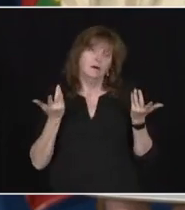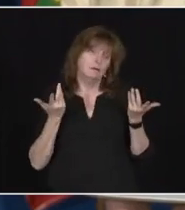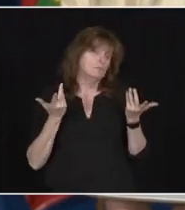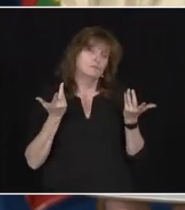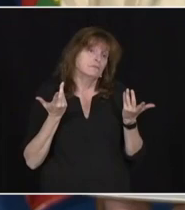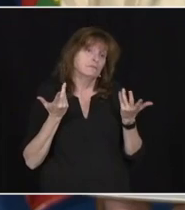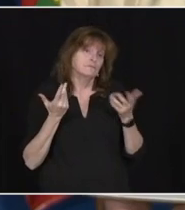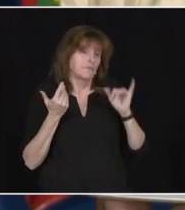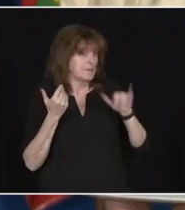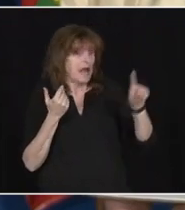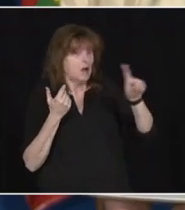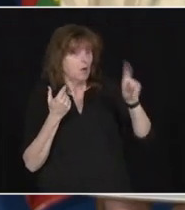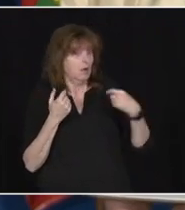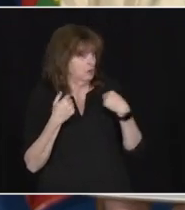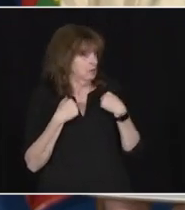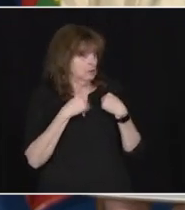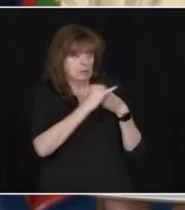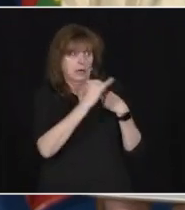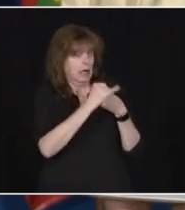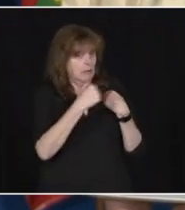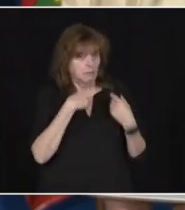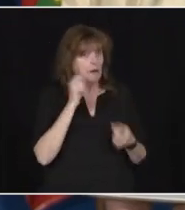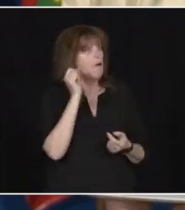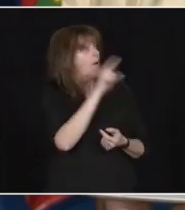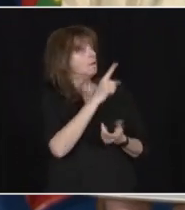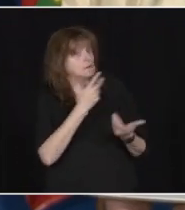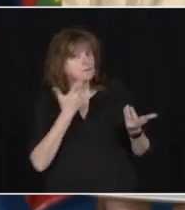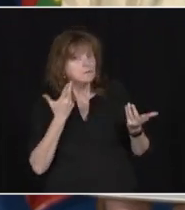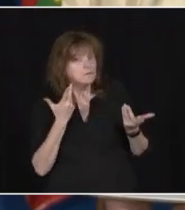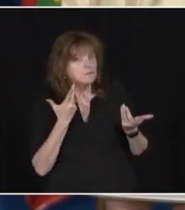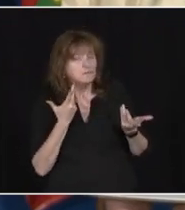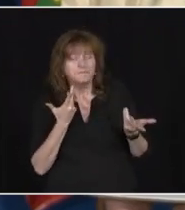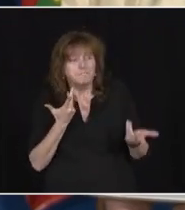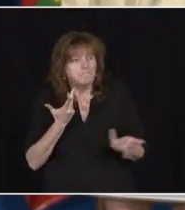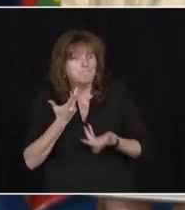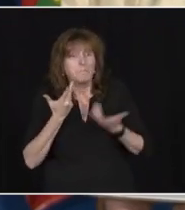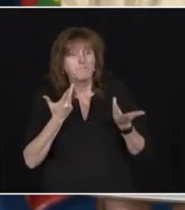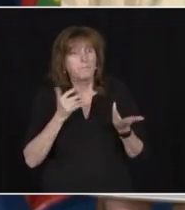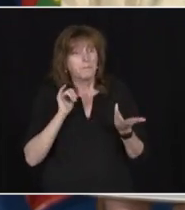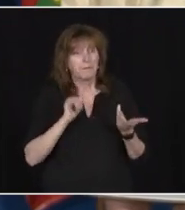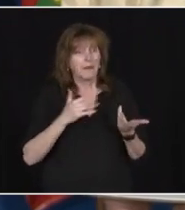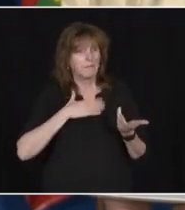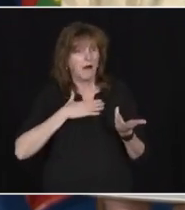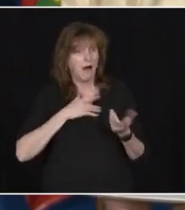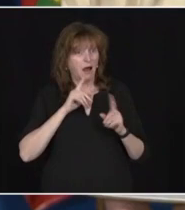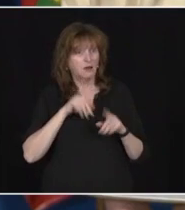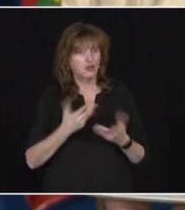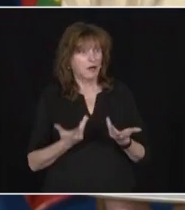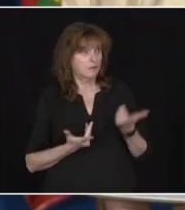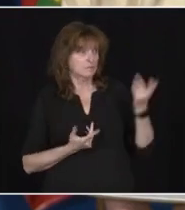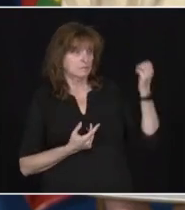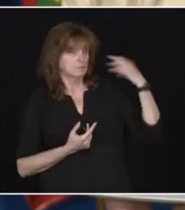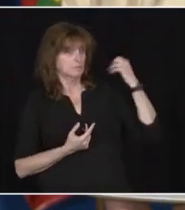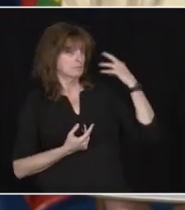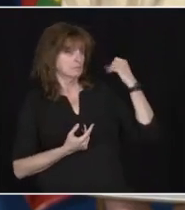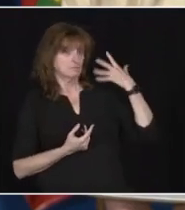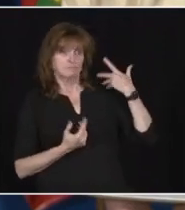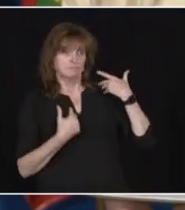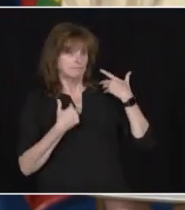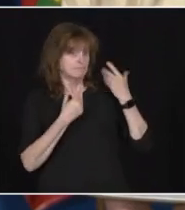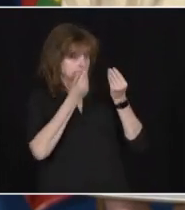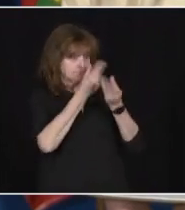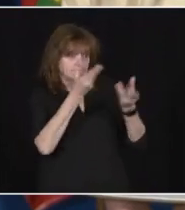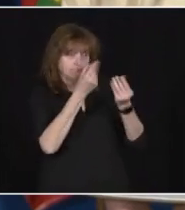asked, and the answer I got, this was what I just replied. practice social distancing.